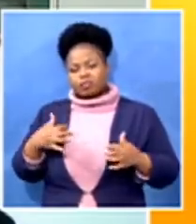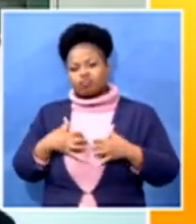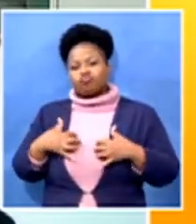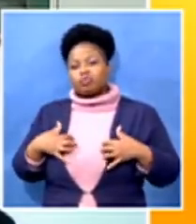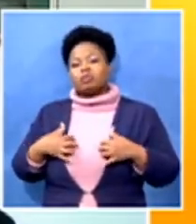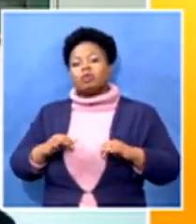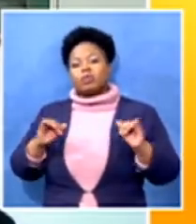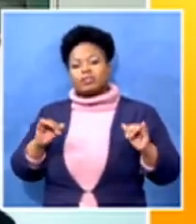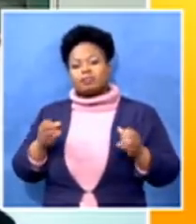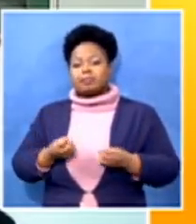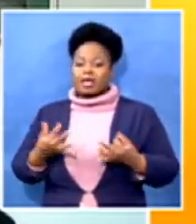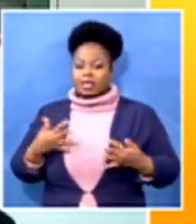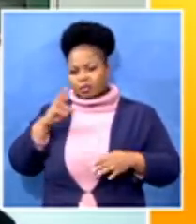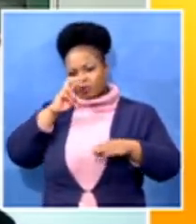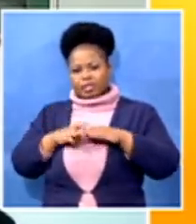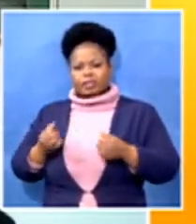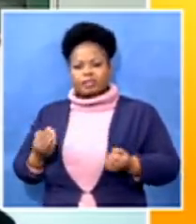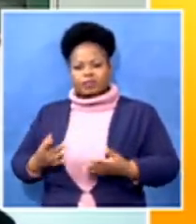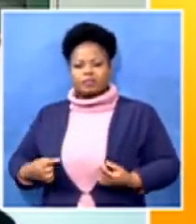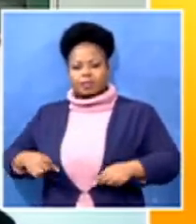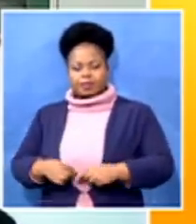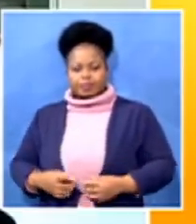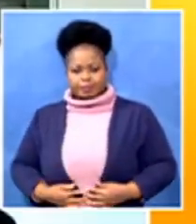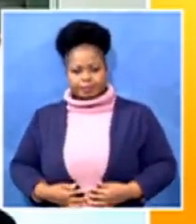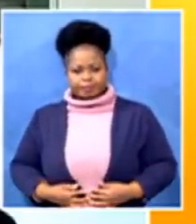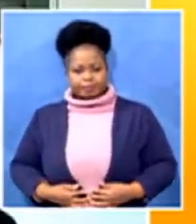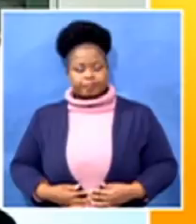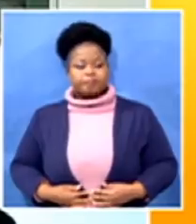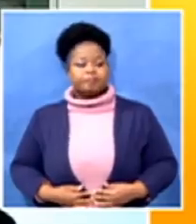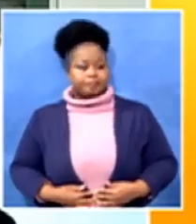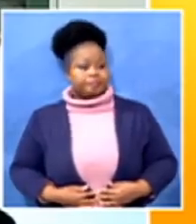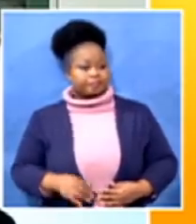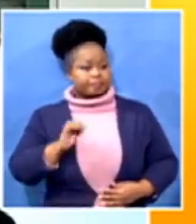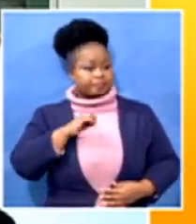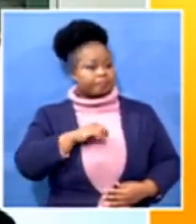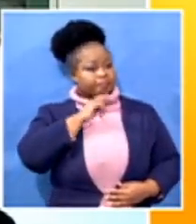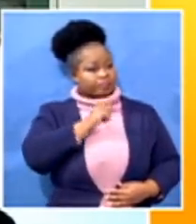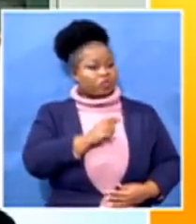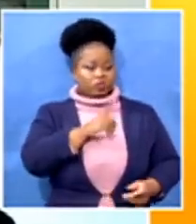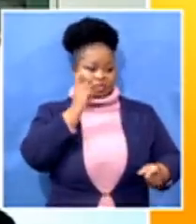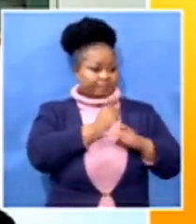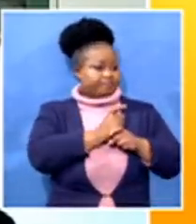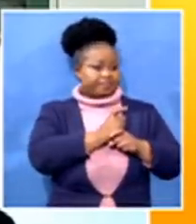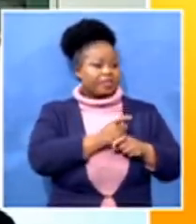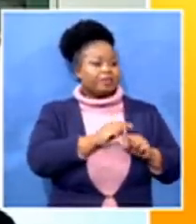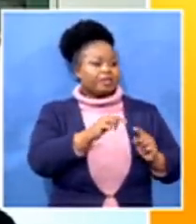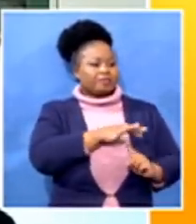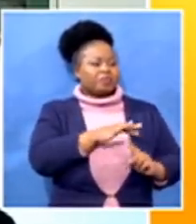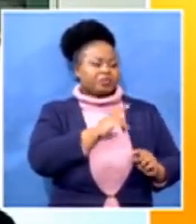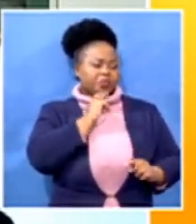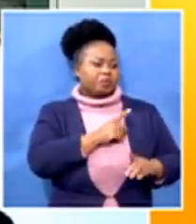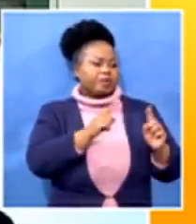going to need our services going forward. Yeah, and that is the hard reality of all of this. Just a